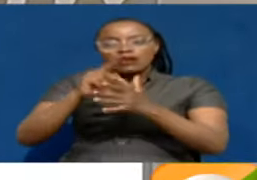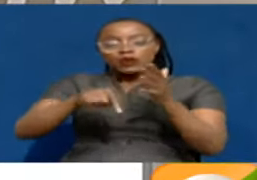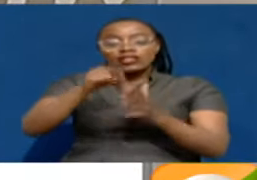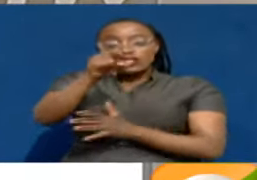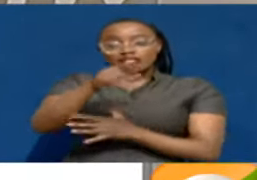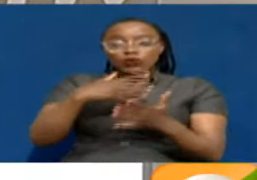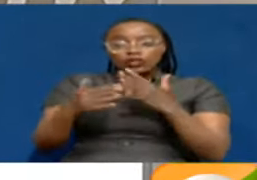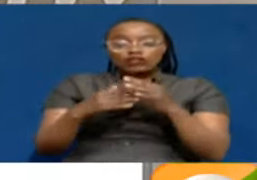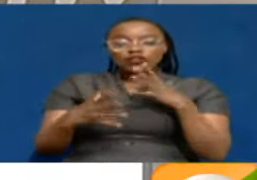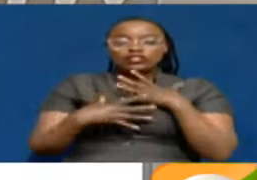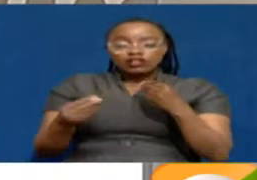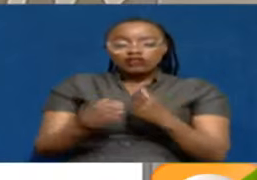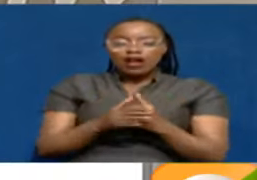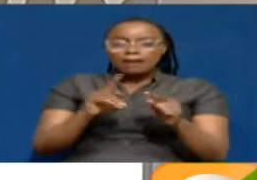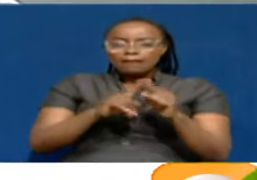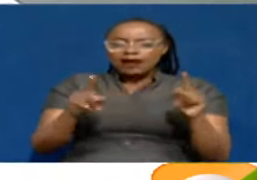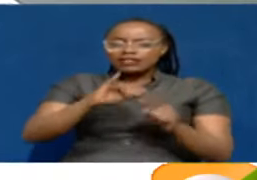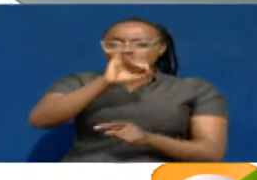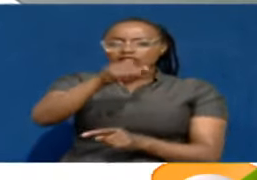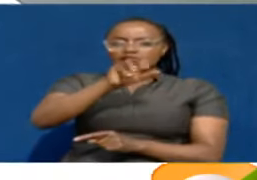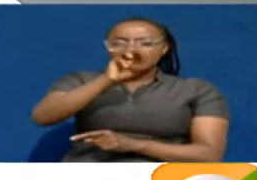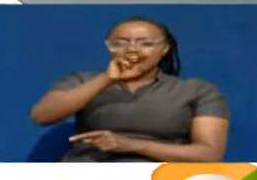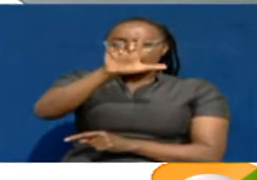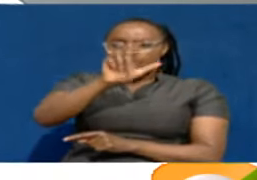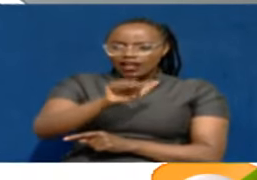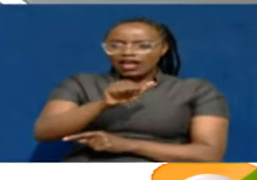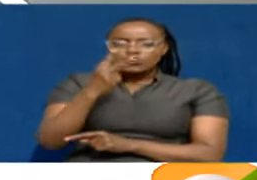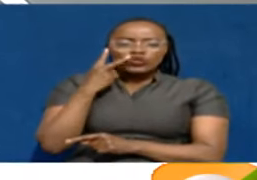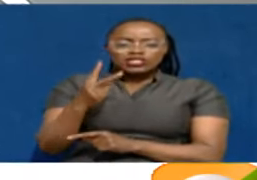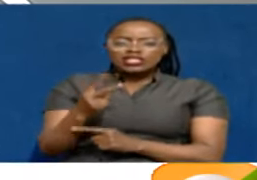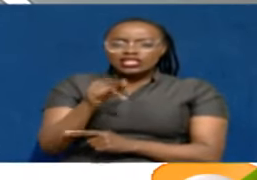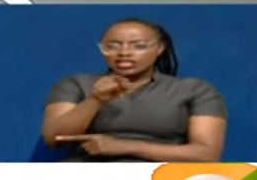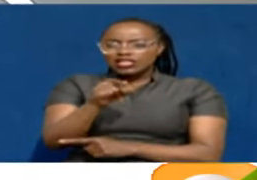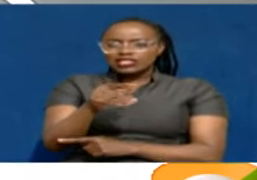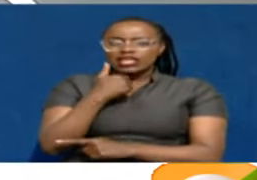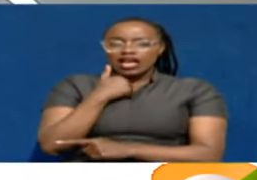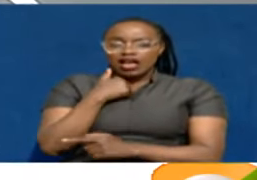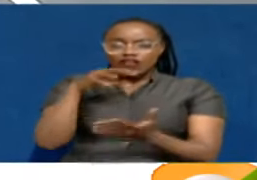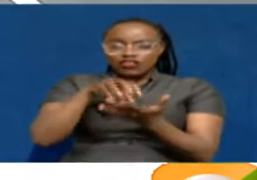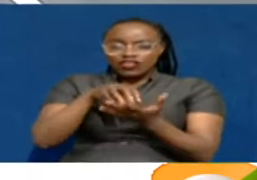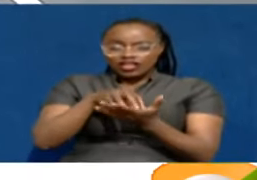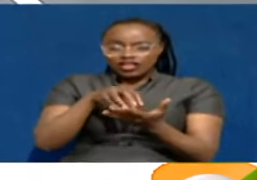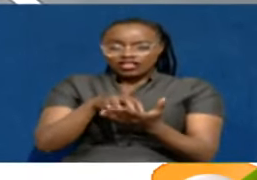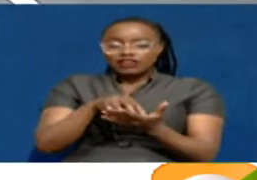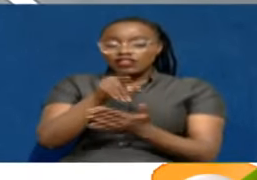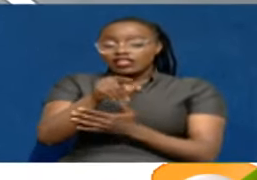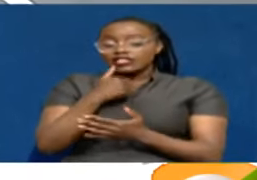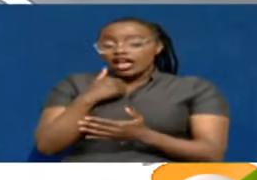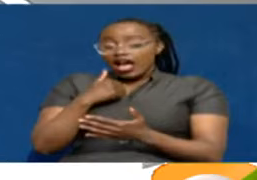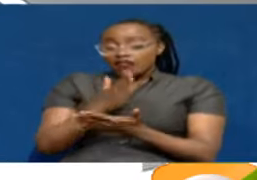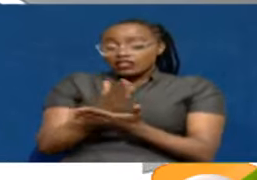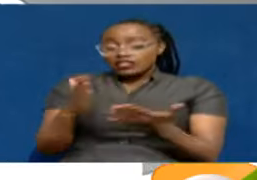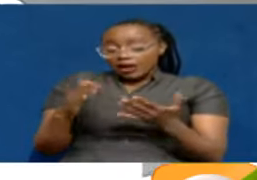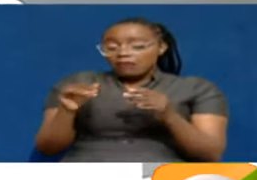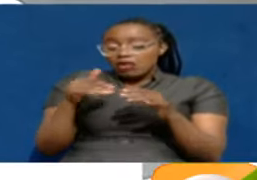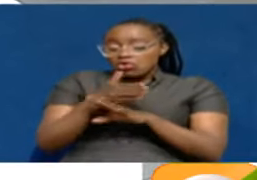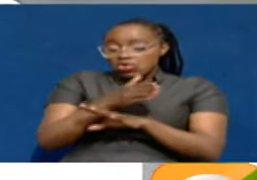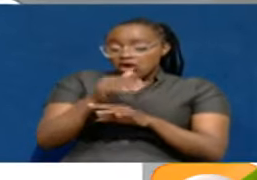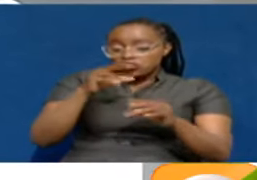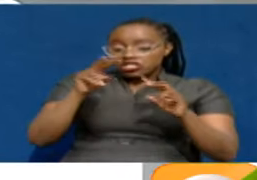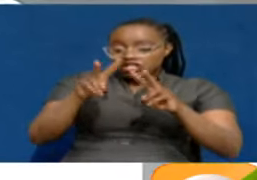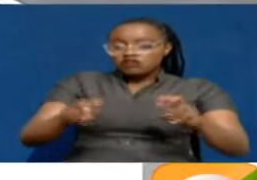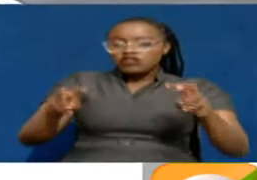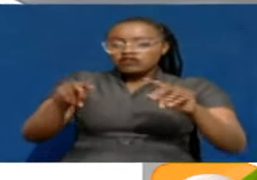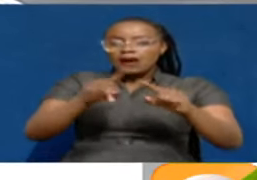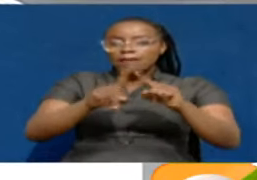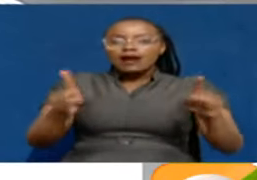that was what was interesting. But interesting, that, Jamila, that this... There is this case, this scandal that is being investigated,